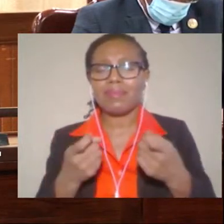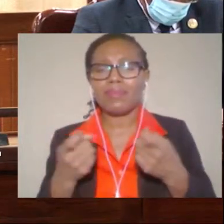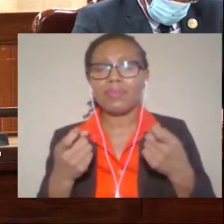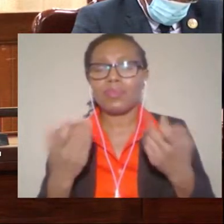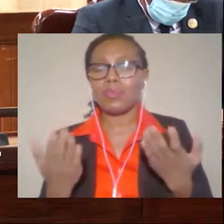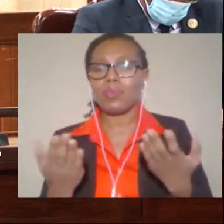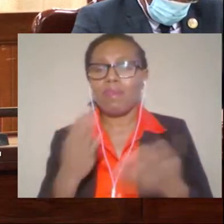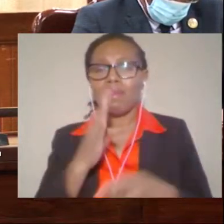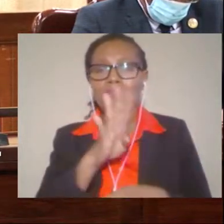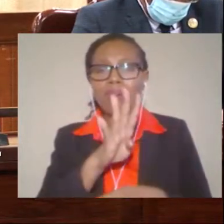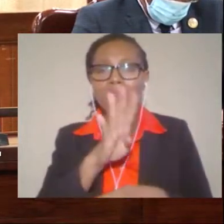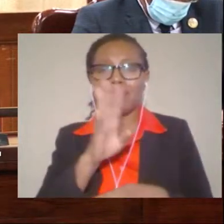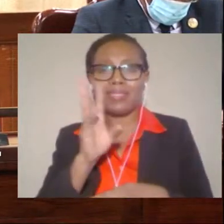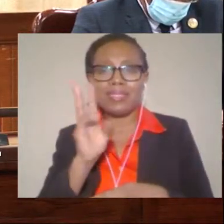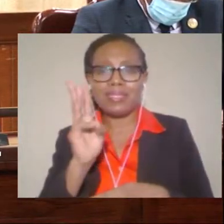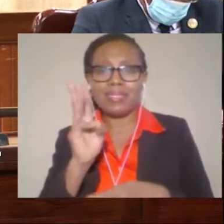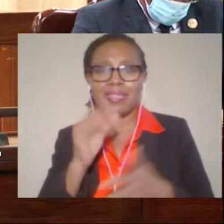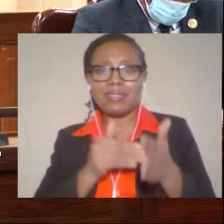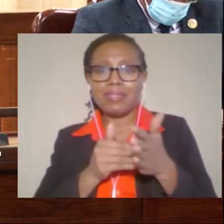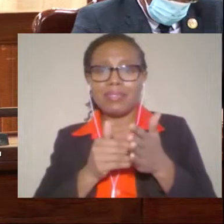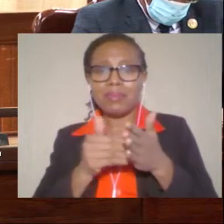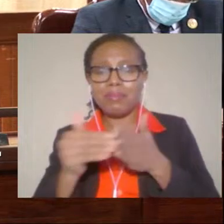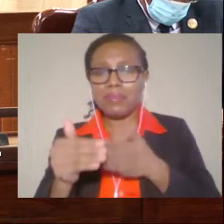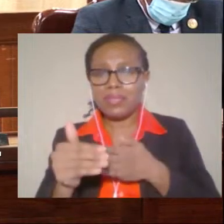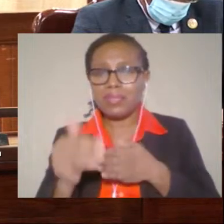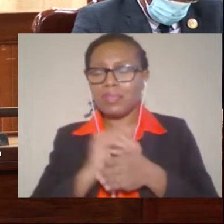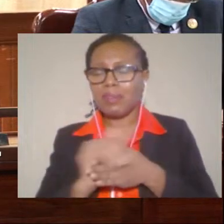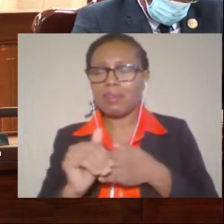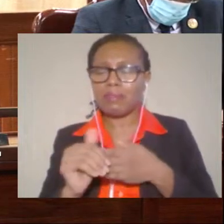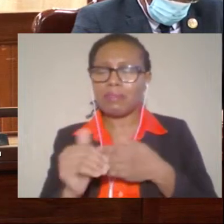$46 million, I think it is $47 million,